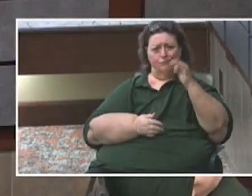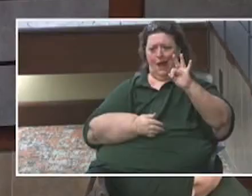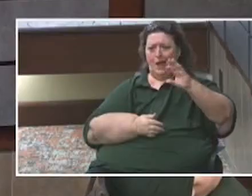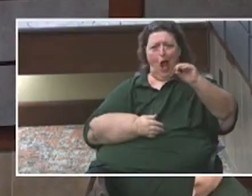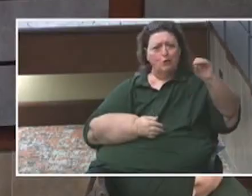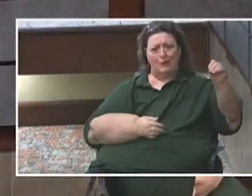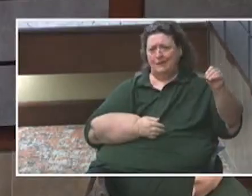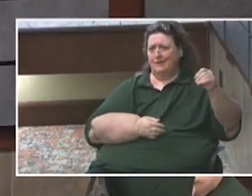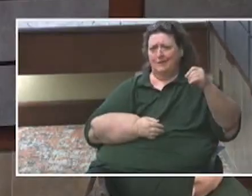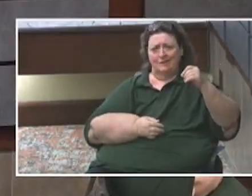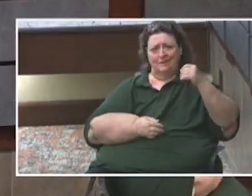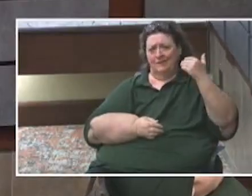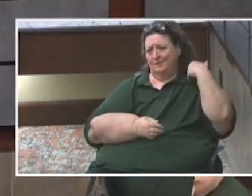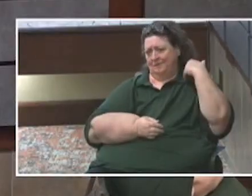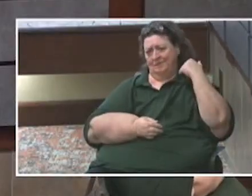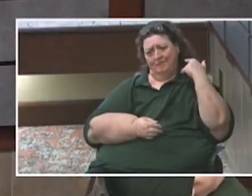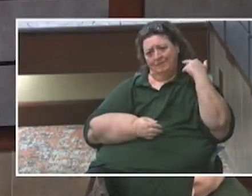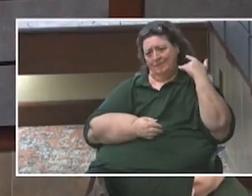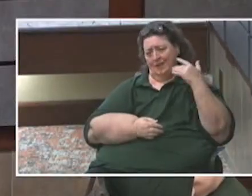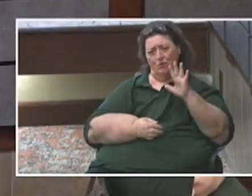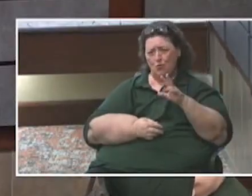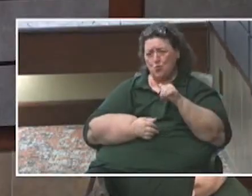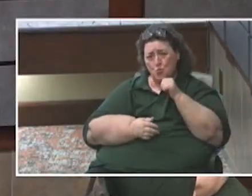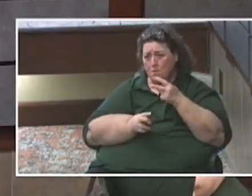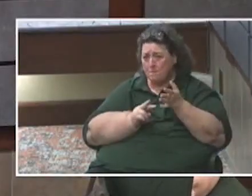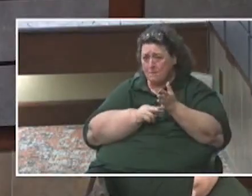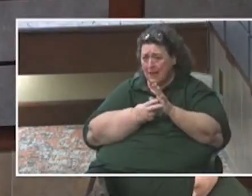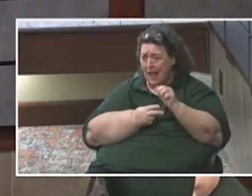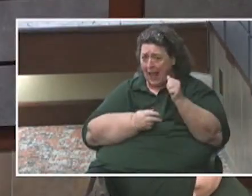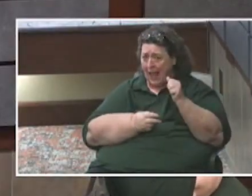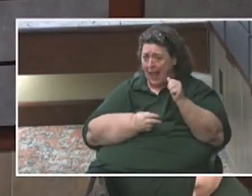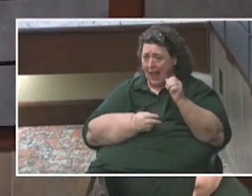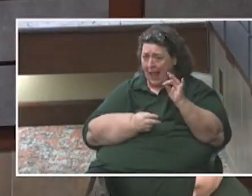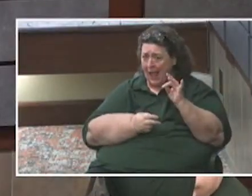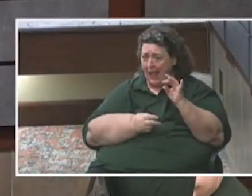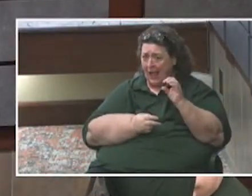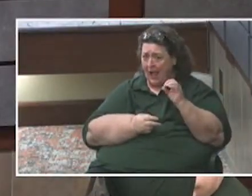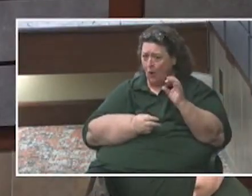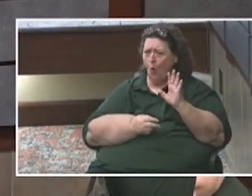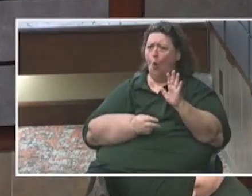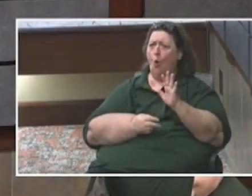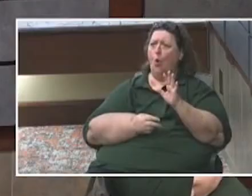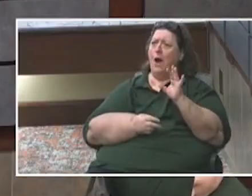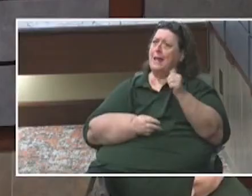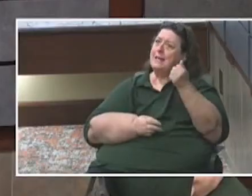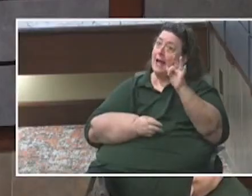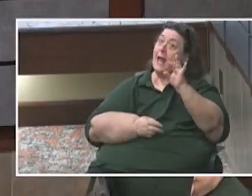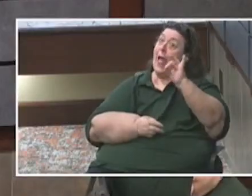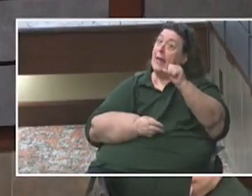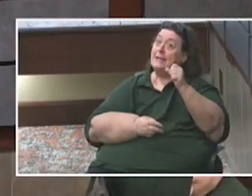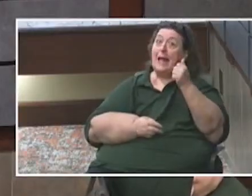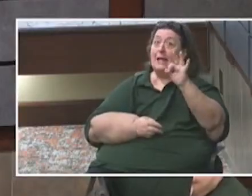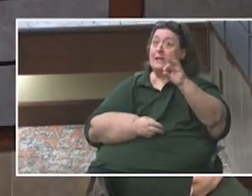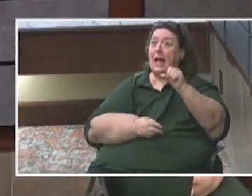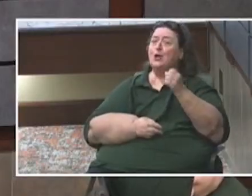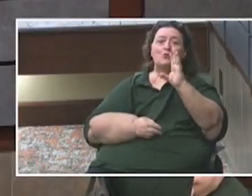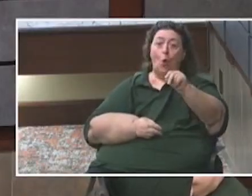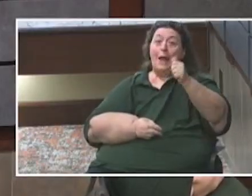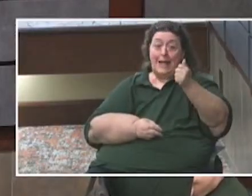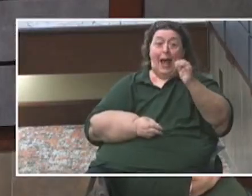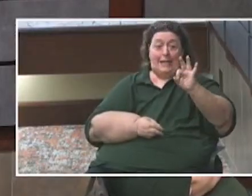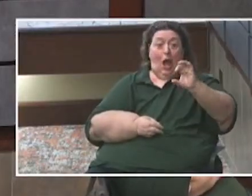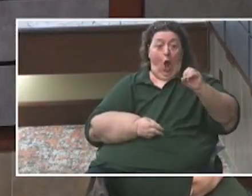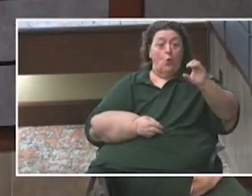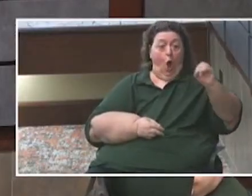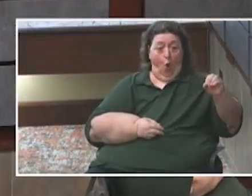1900s. And you don't mean like the 80s, right? No, right, yeah, as the kids would say, yeah, the actual